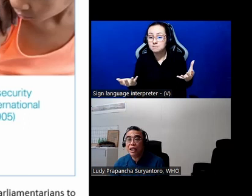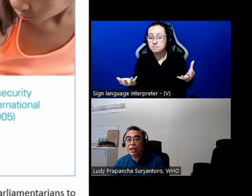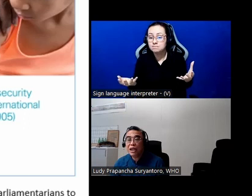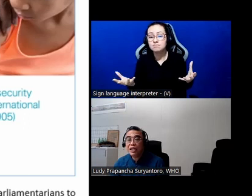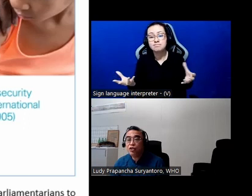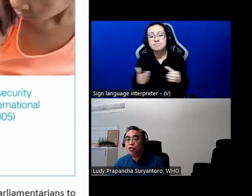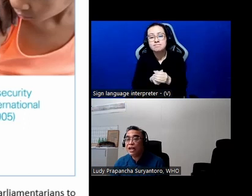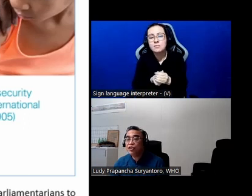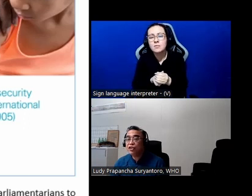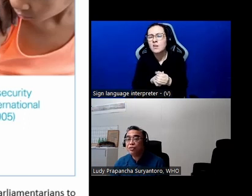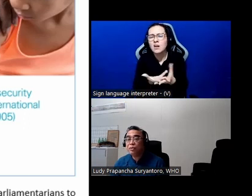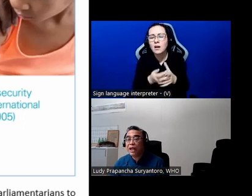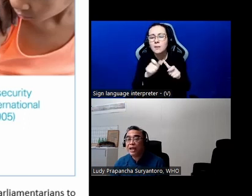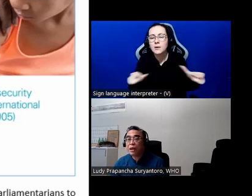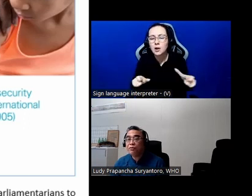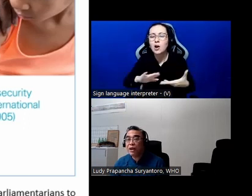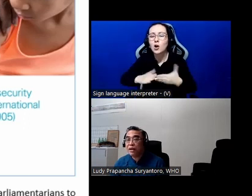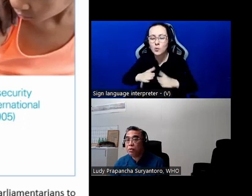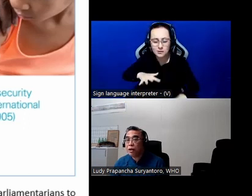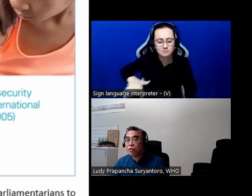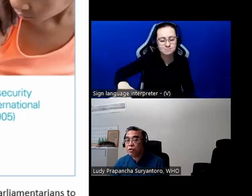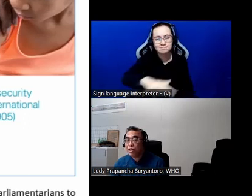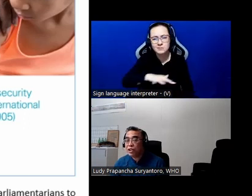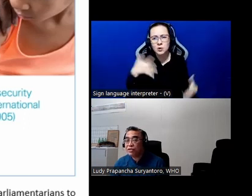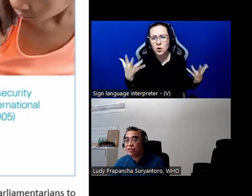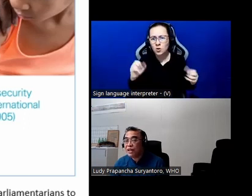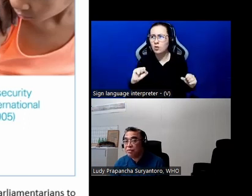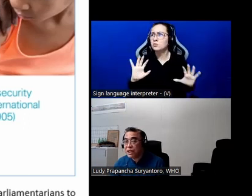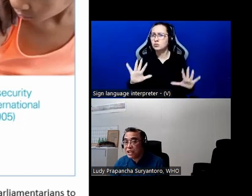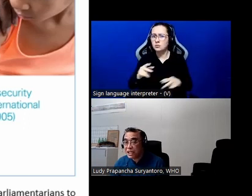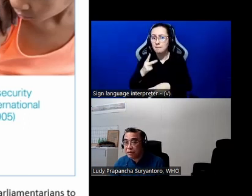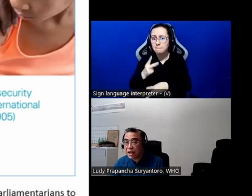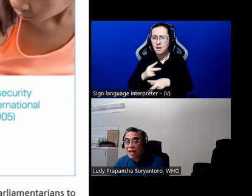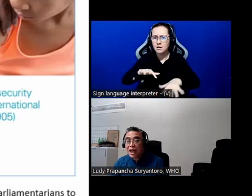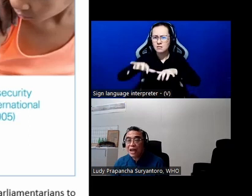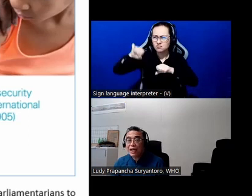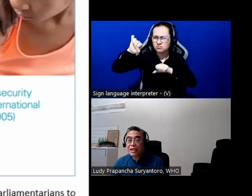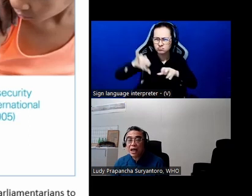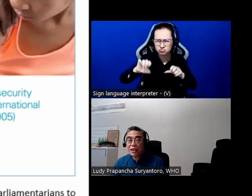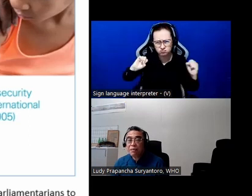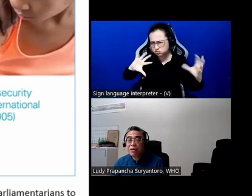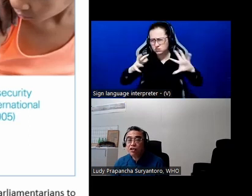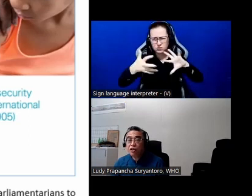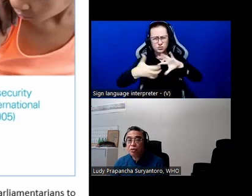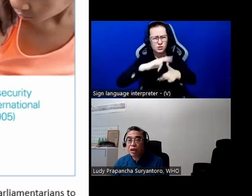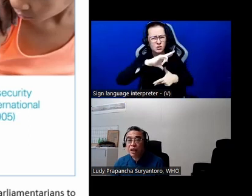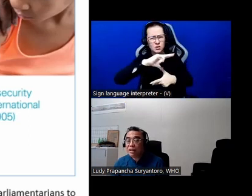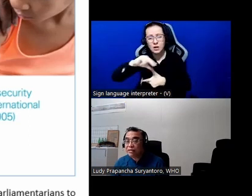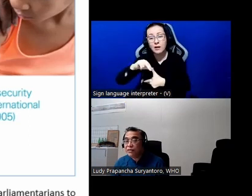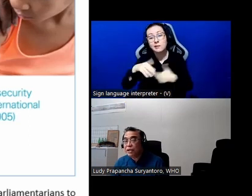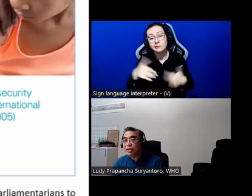you know, that the two sectors play a very important role, such as civil and military. And